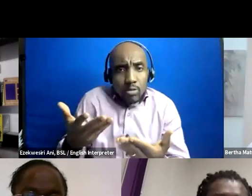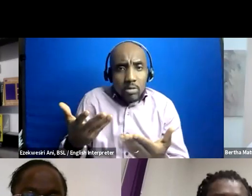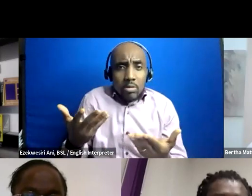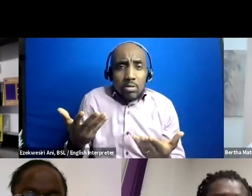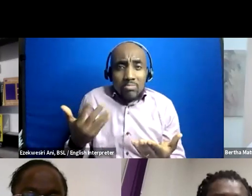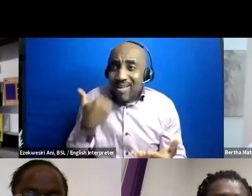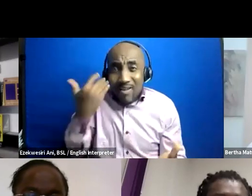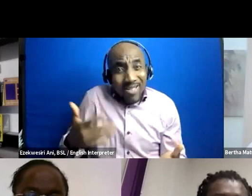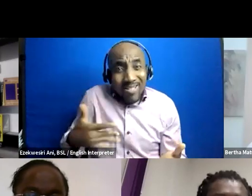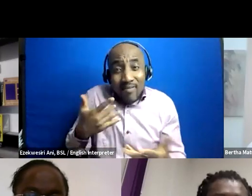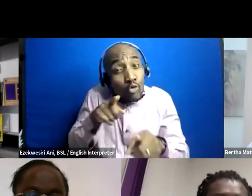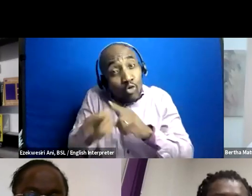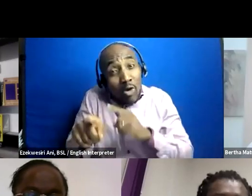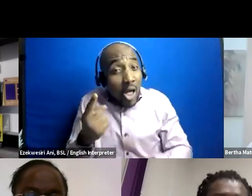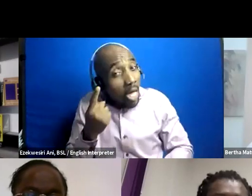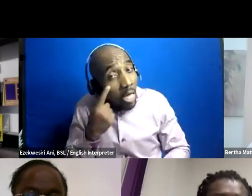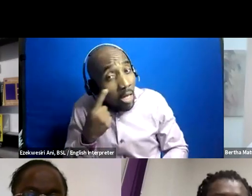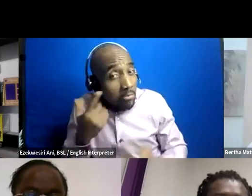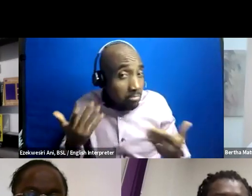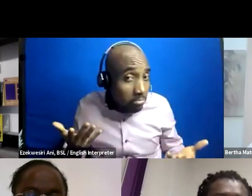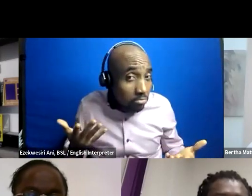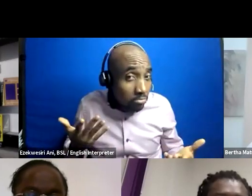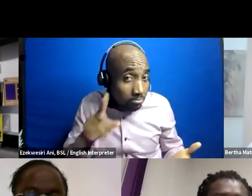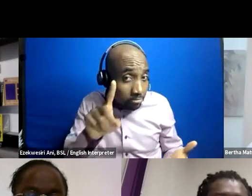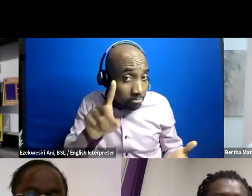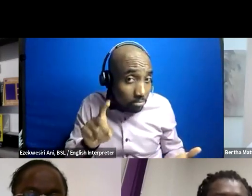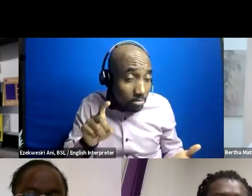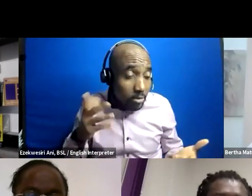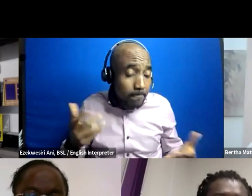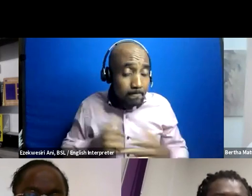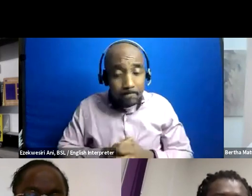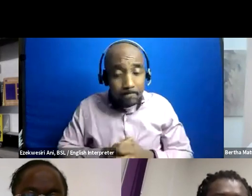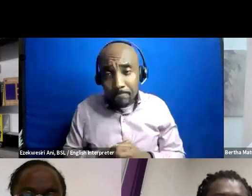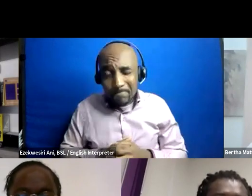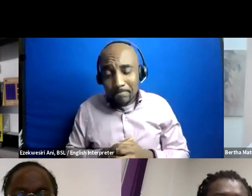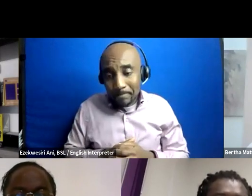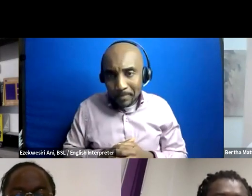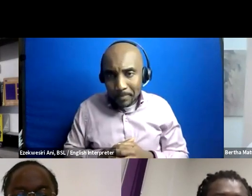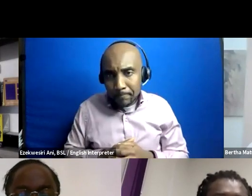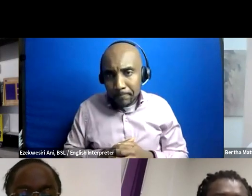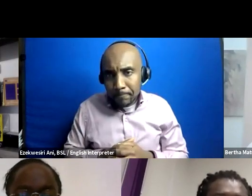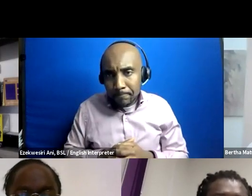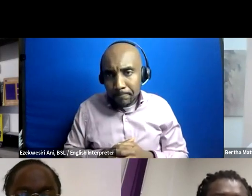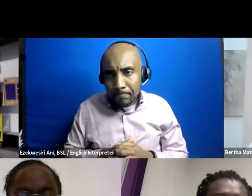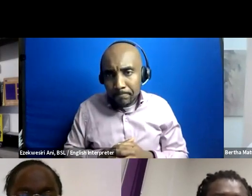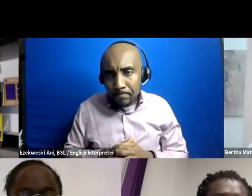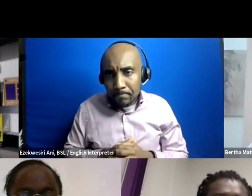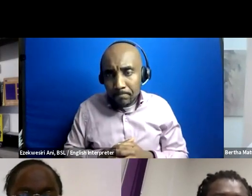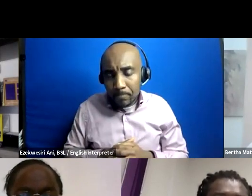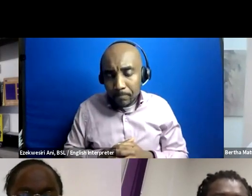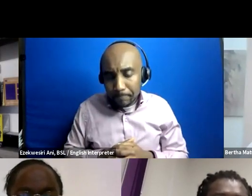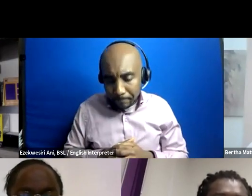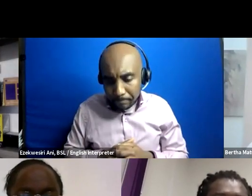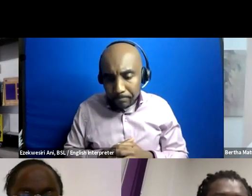might be something we could try, you know, again, to break that, break the fear